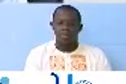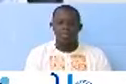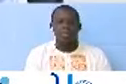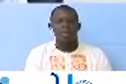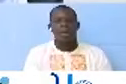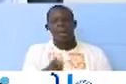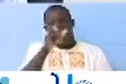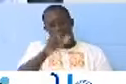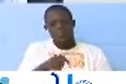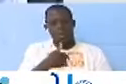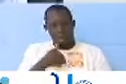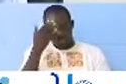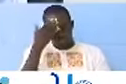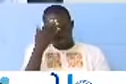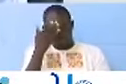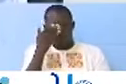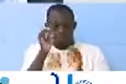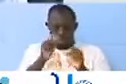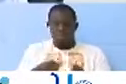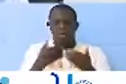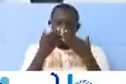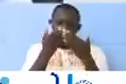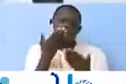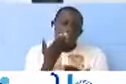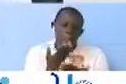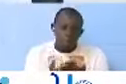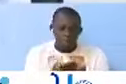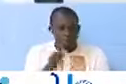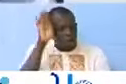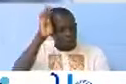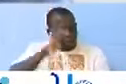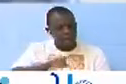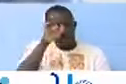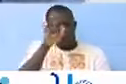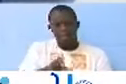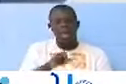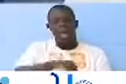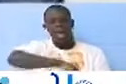So the one that I know, I'll tell you, forgive this person and bail him.